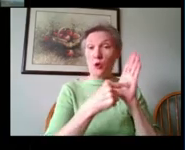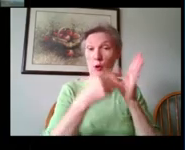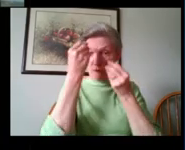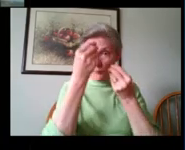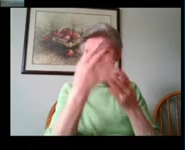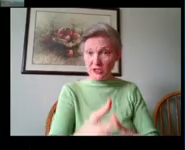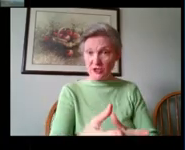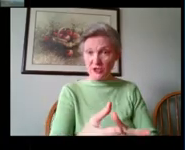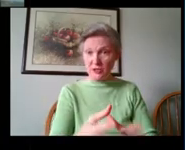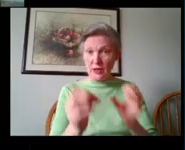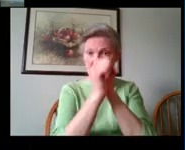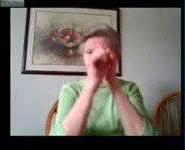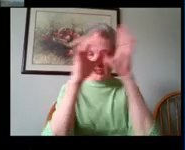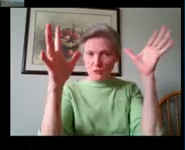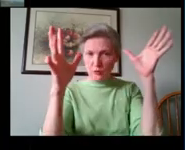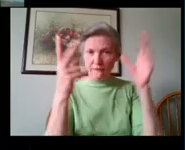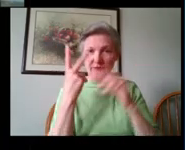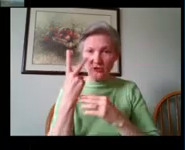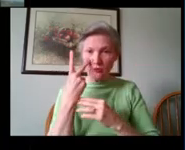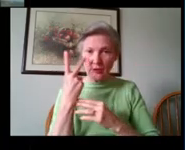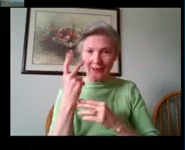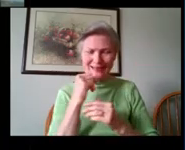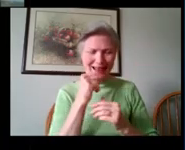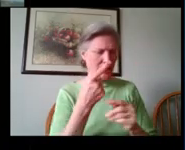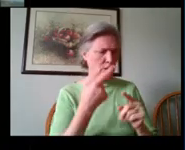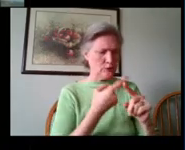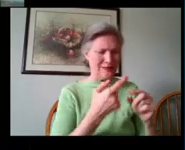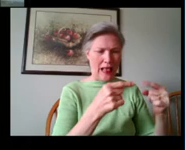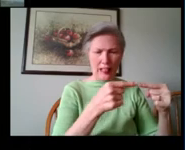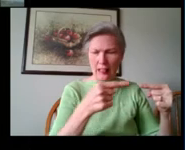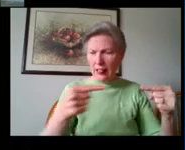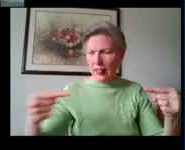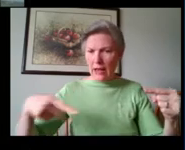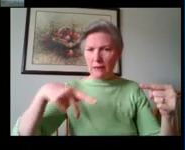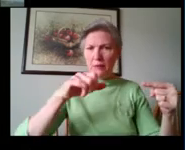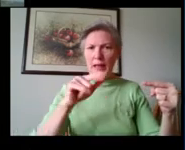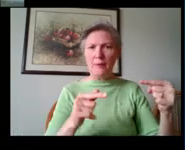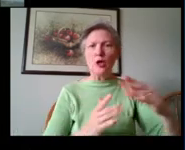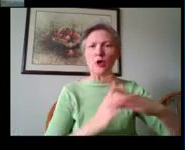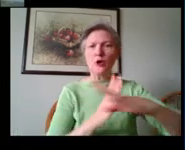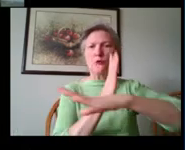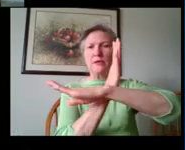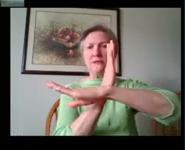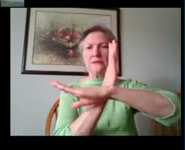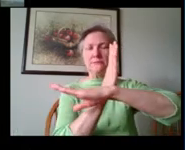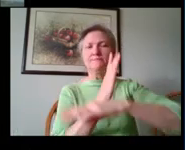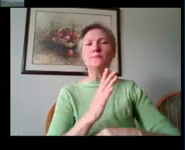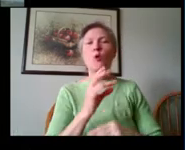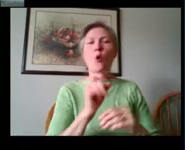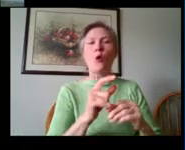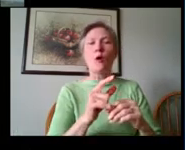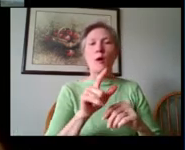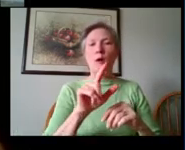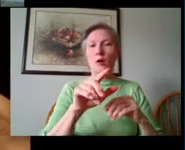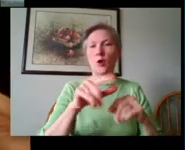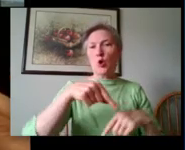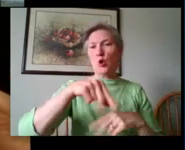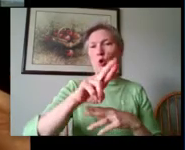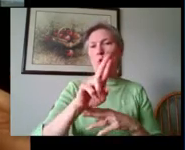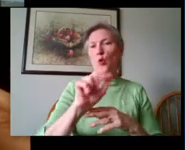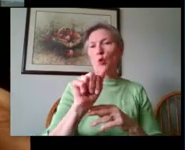this is a new way. It's not using a line plot anymore. This time we're going to be looking at using coordinate grids or coordinate planes. This is the